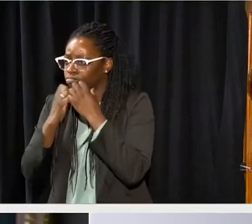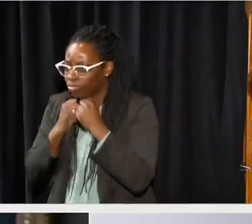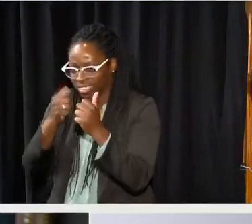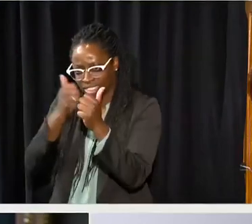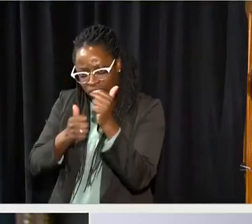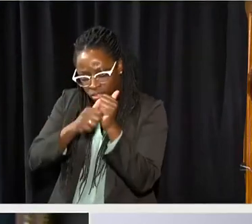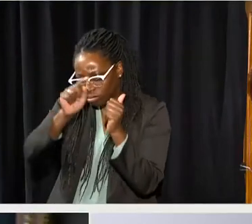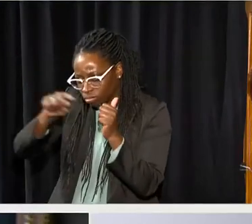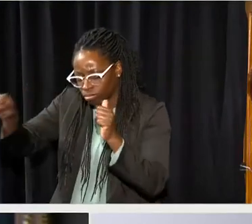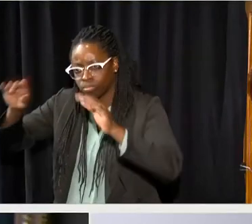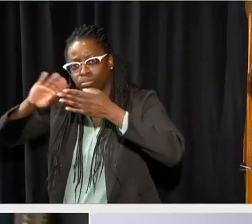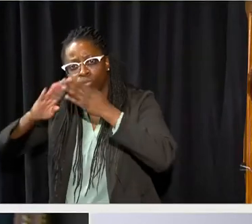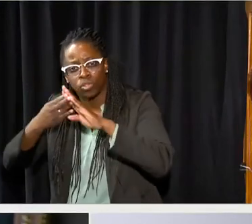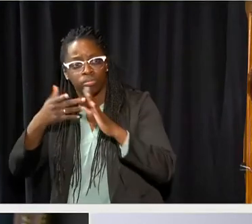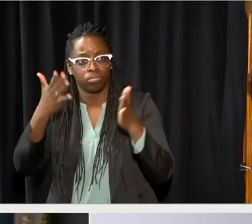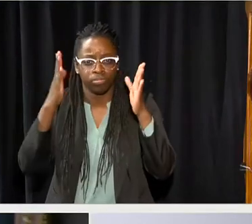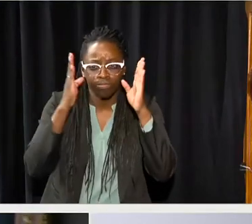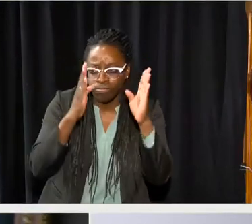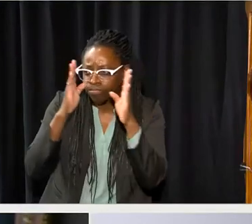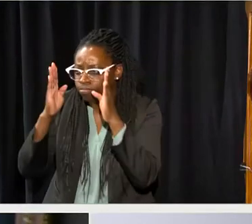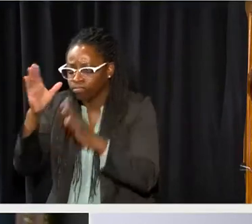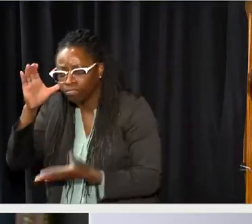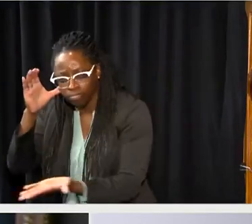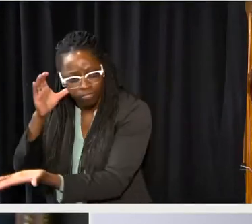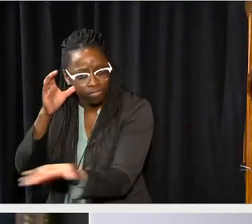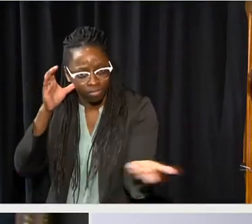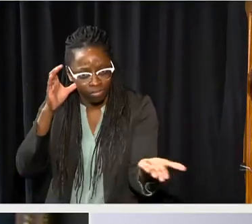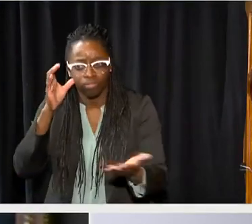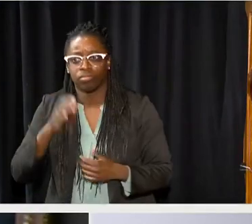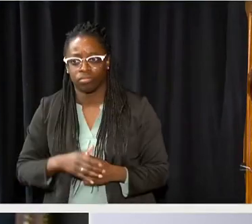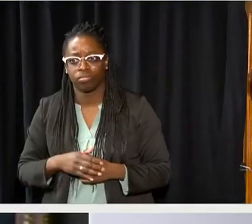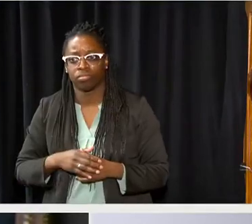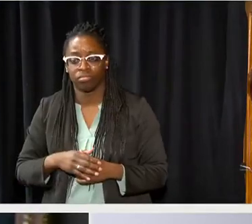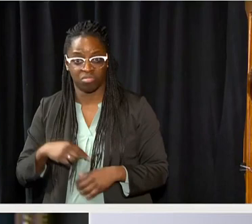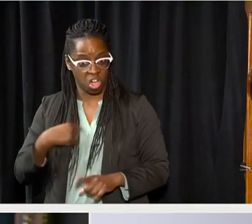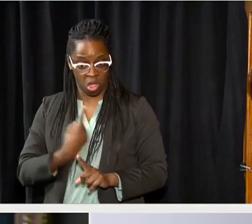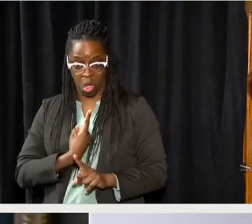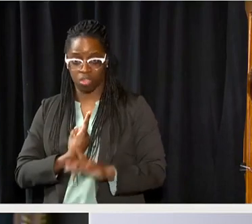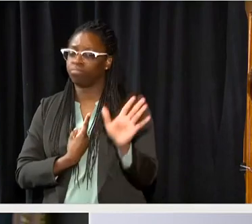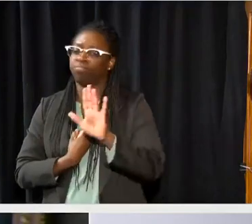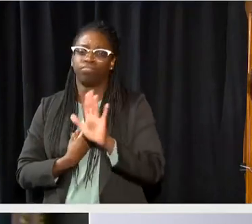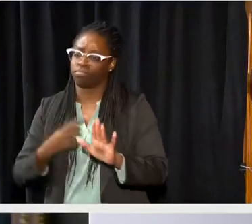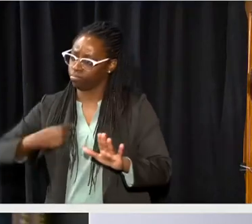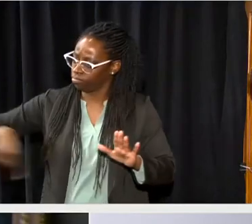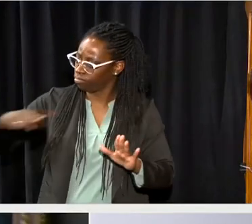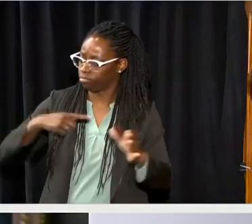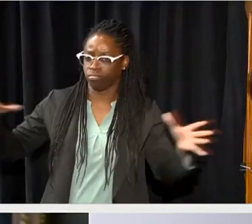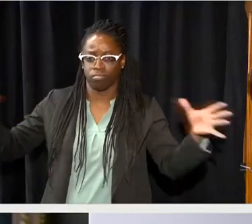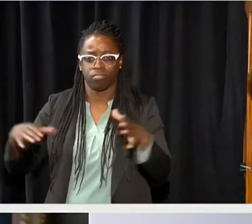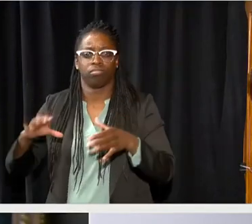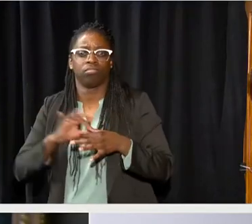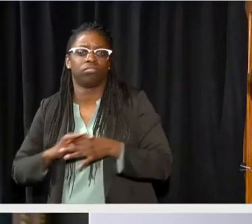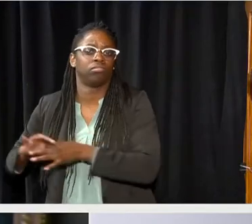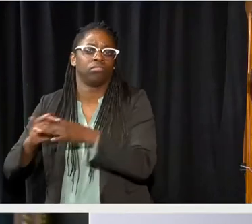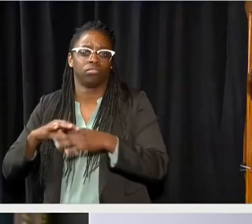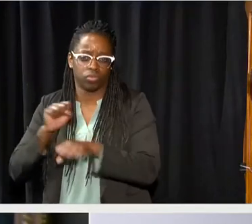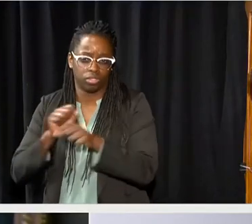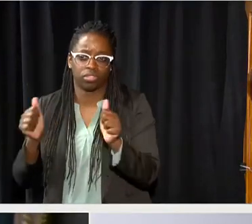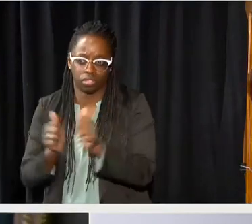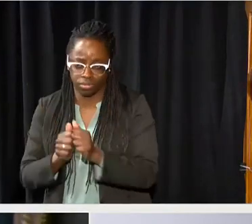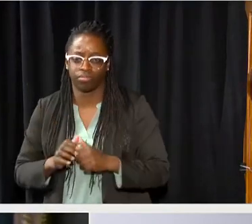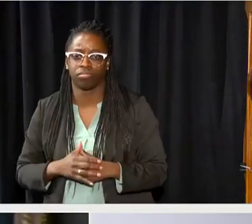step, trying as it may be, we take together. We know times aren't